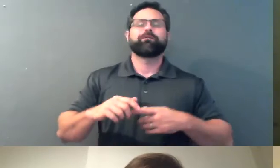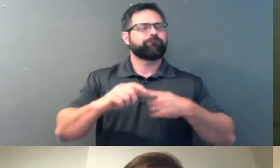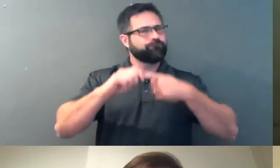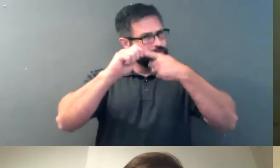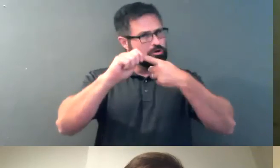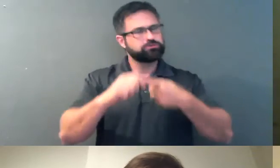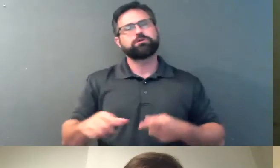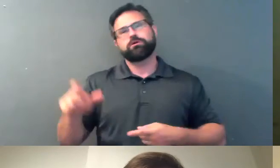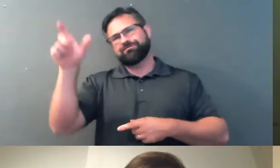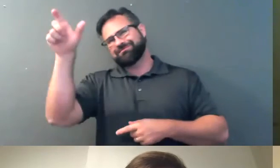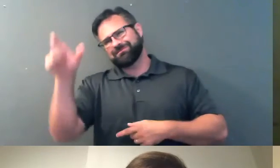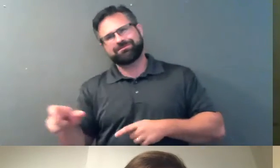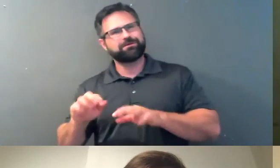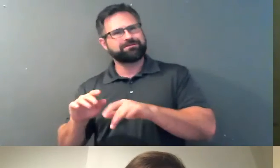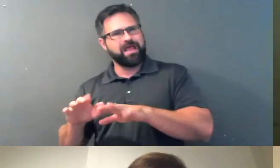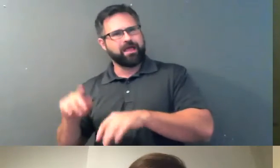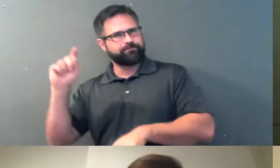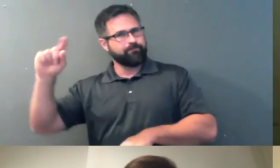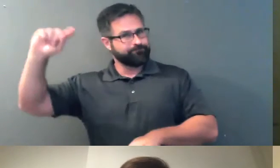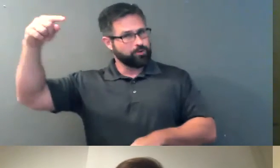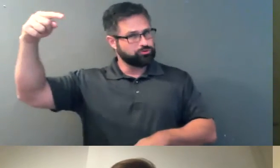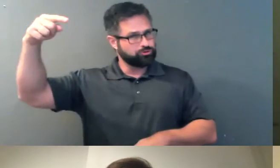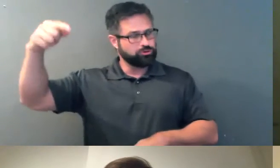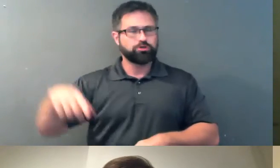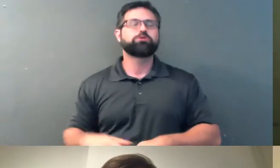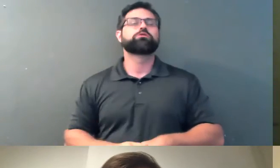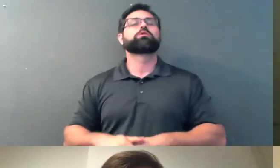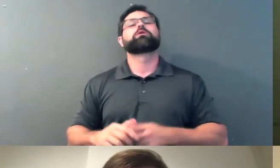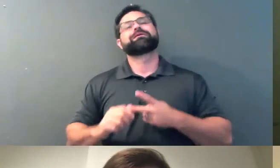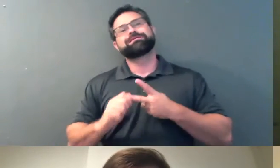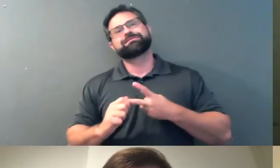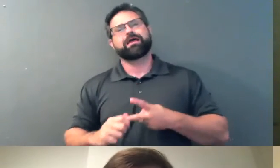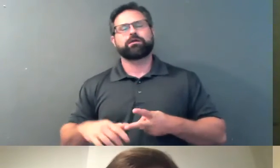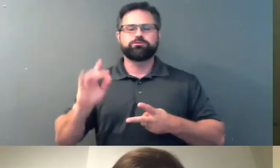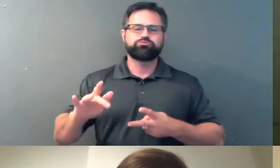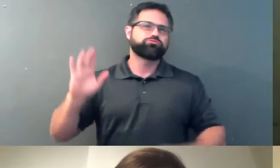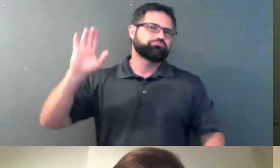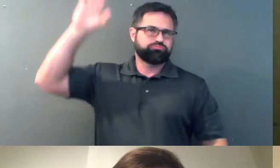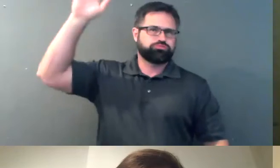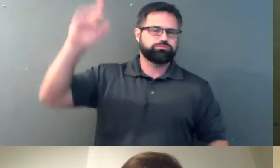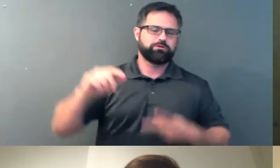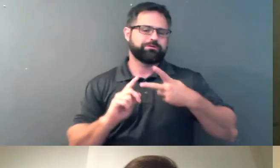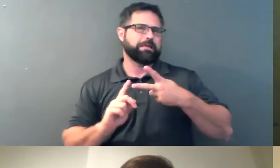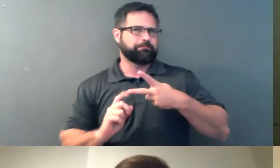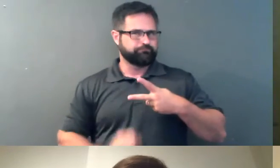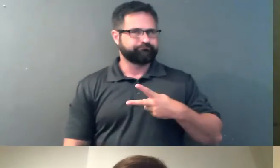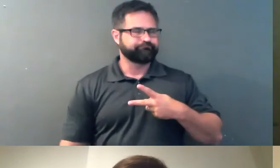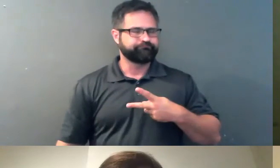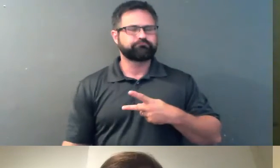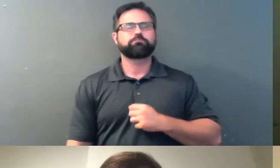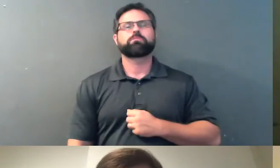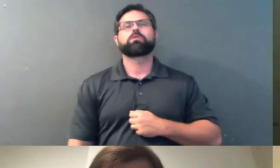priority, please use the chat box for putting forward any questions after